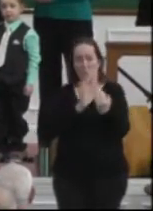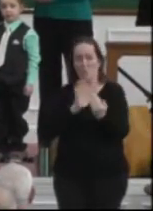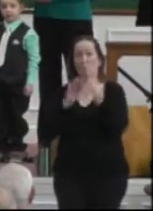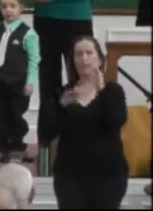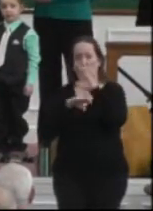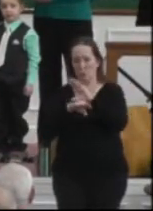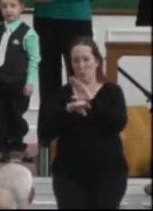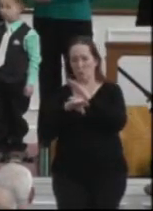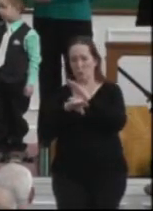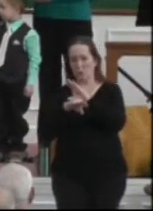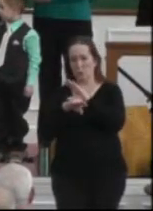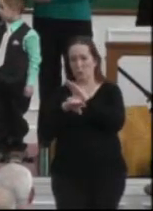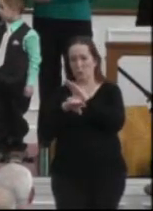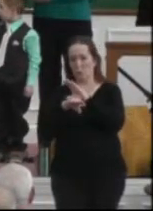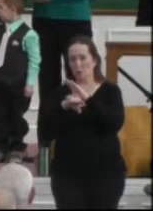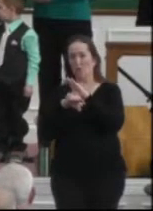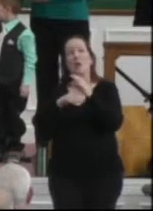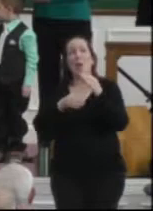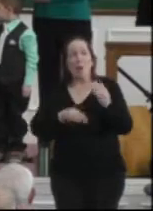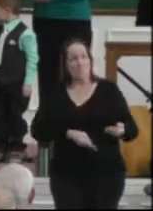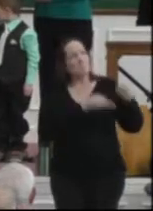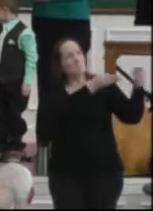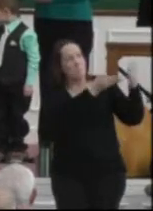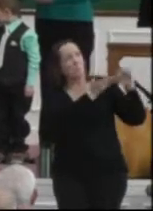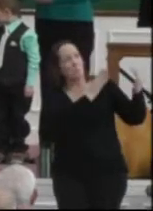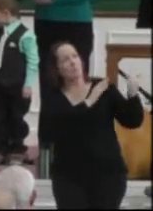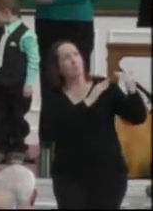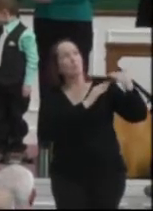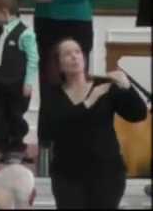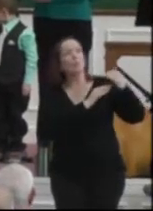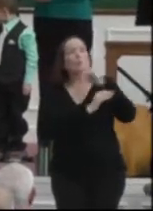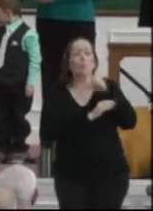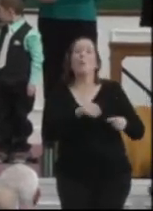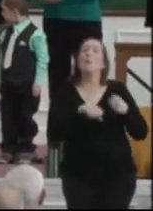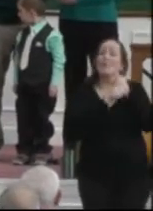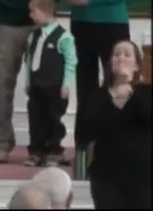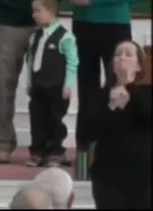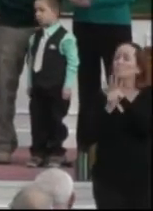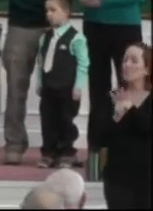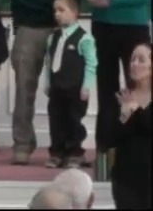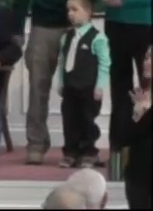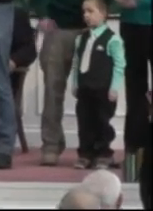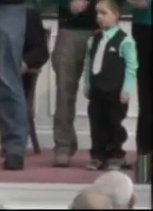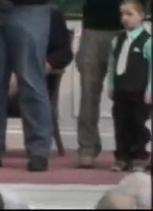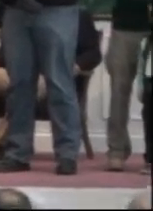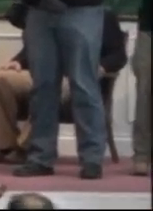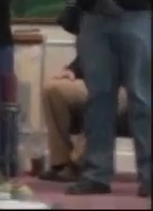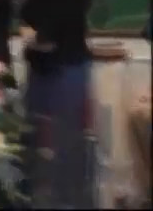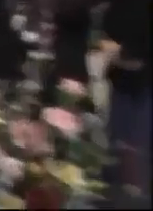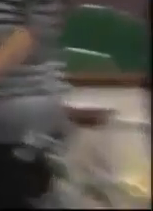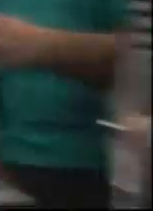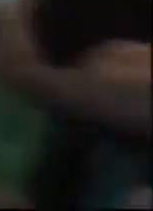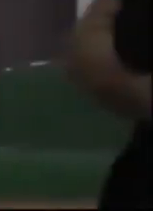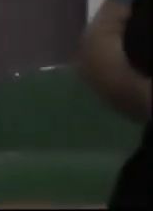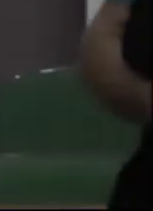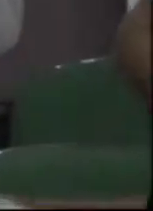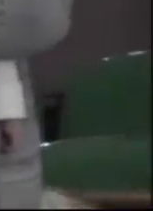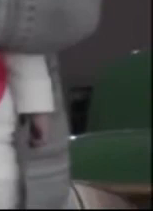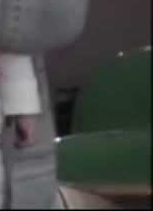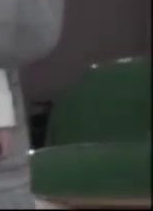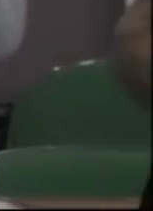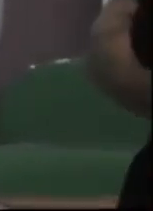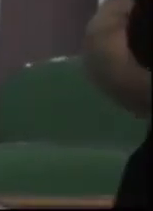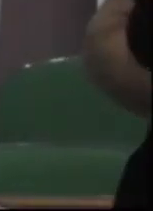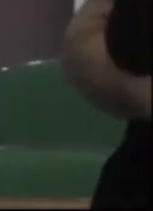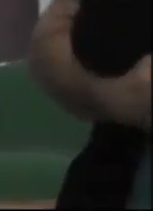Lord, and making a commitment to raise them up in a godly home that will point them to Jesus and encourage